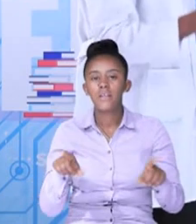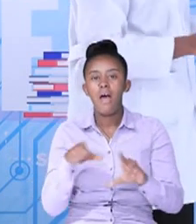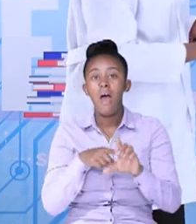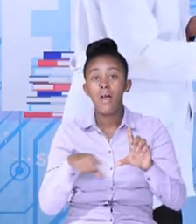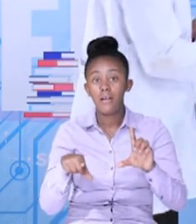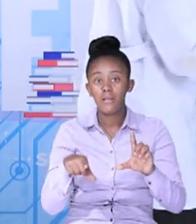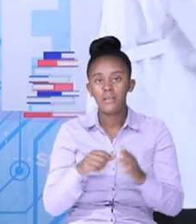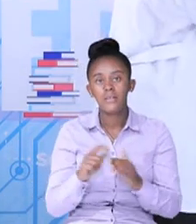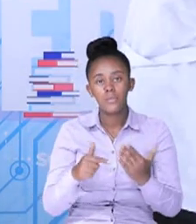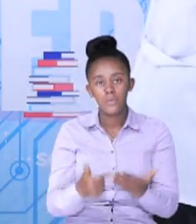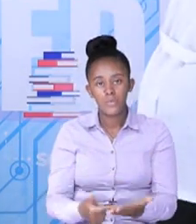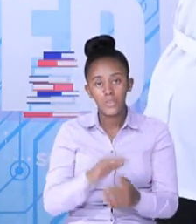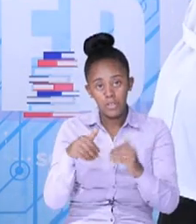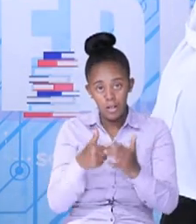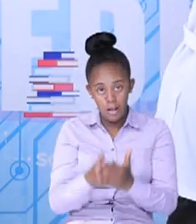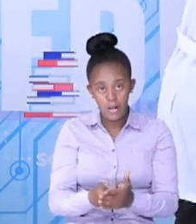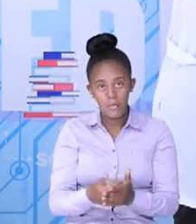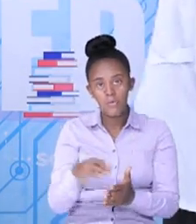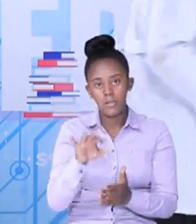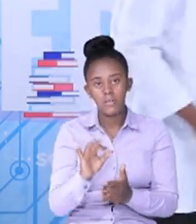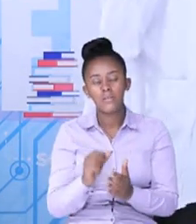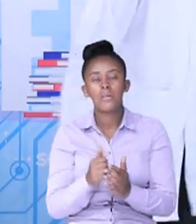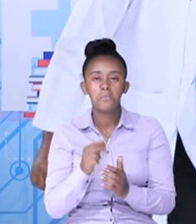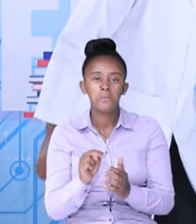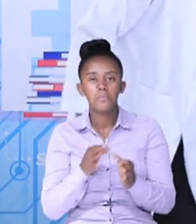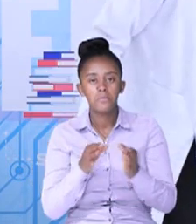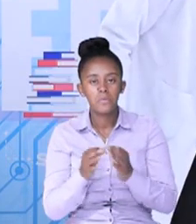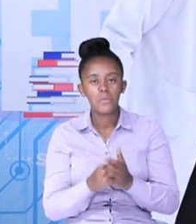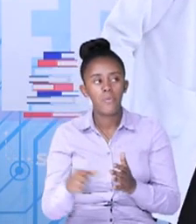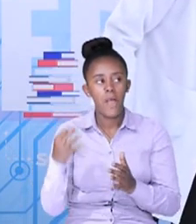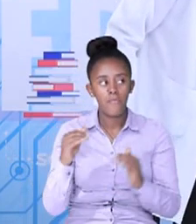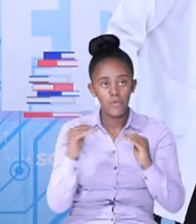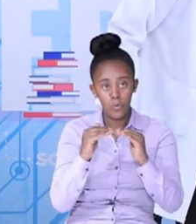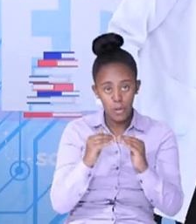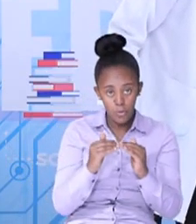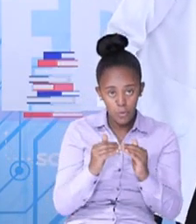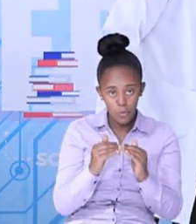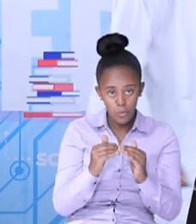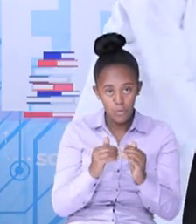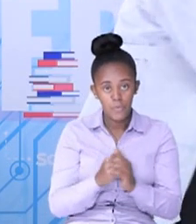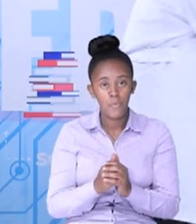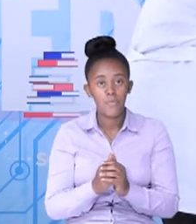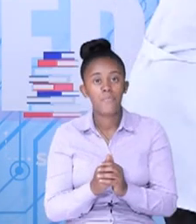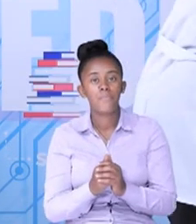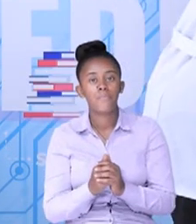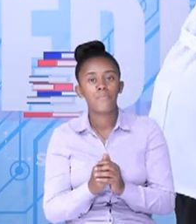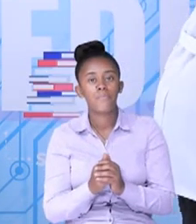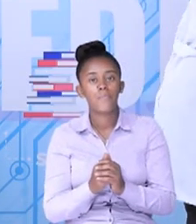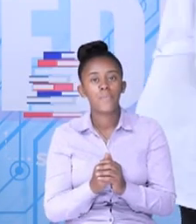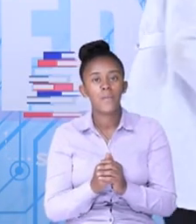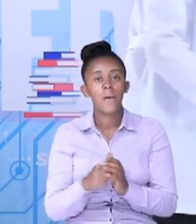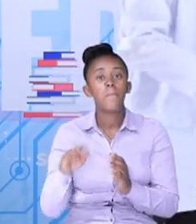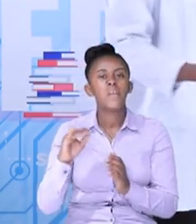angles. So generally, we can find an expression. So F is equals to BIL. You might use